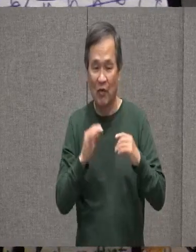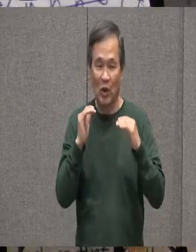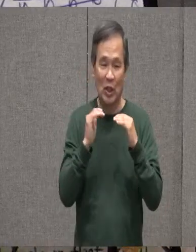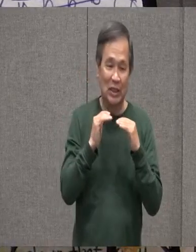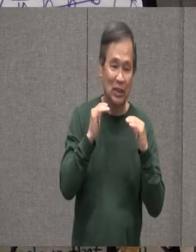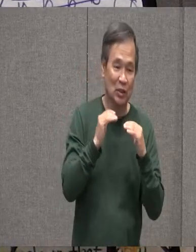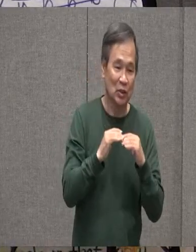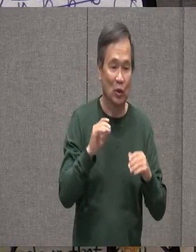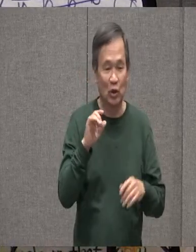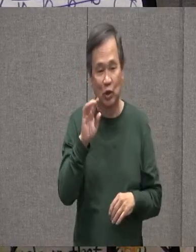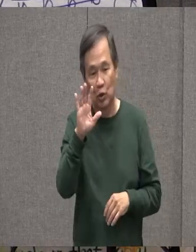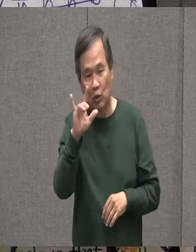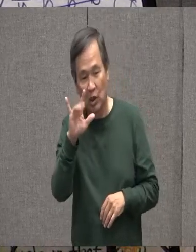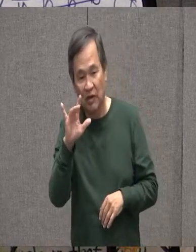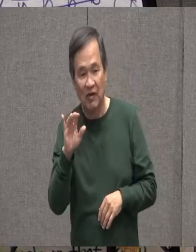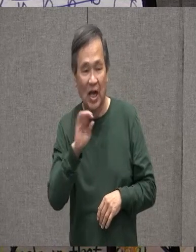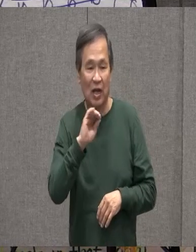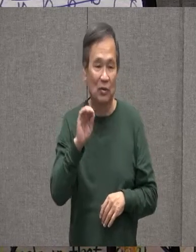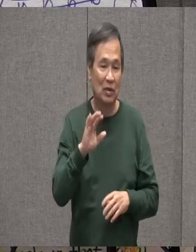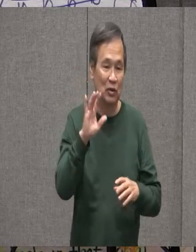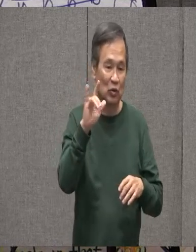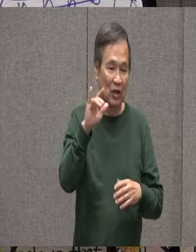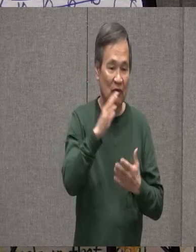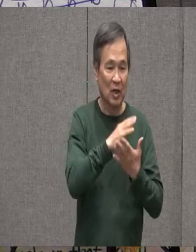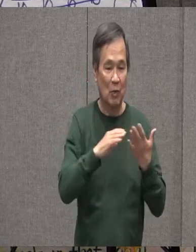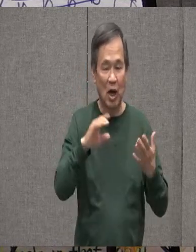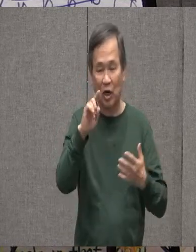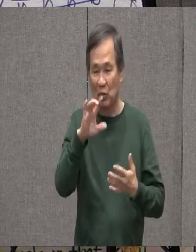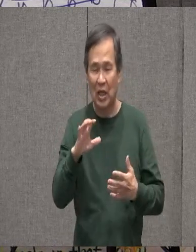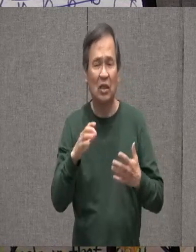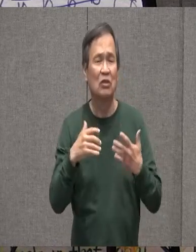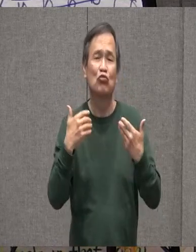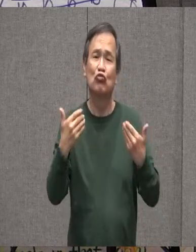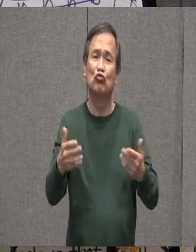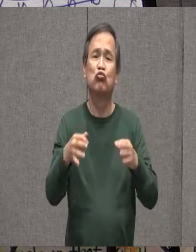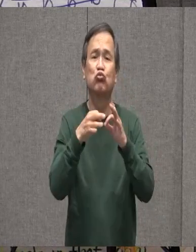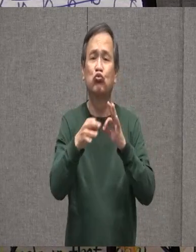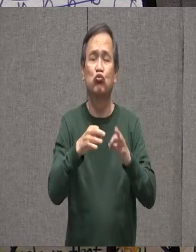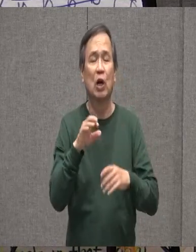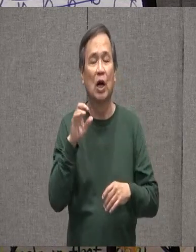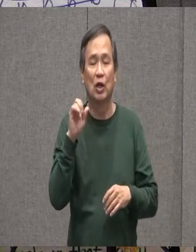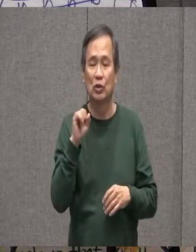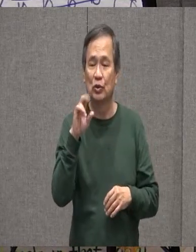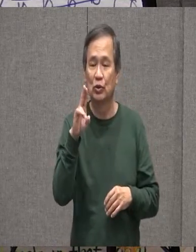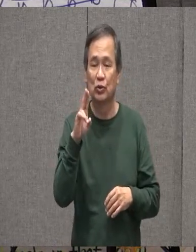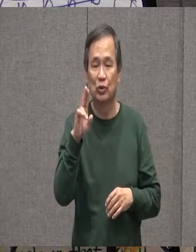45 hundredths. So how many times did Susie use the cat door?